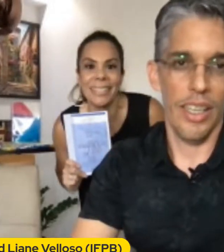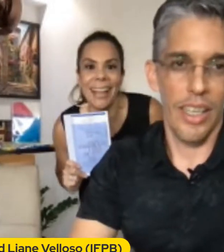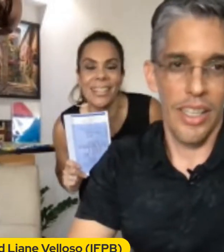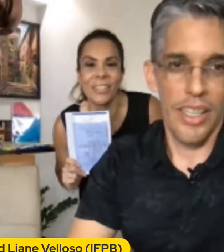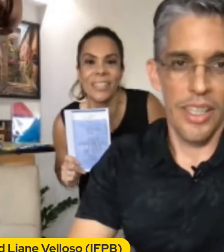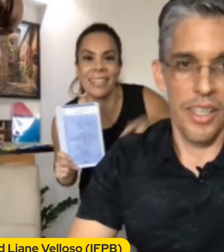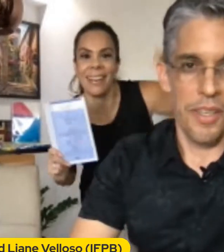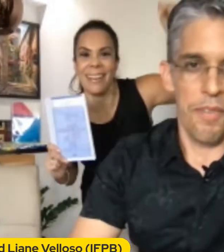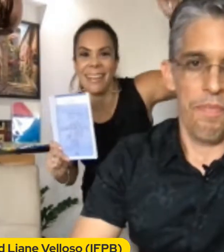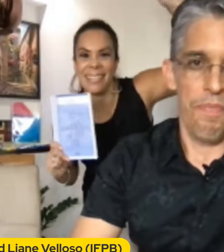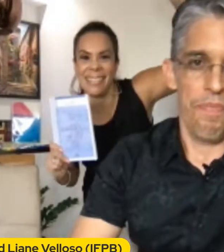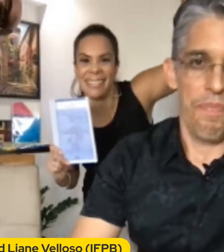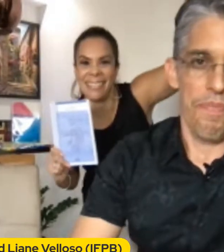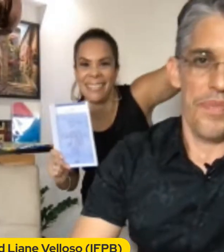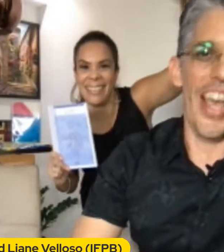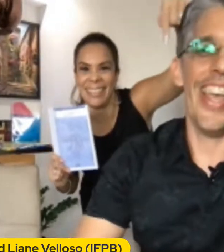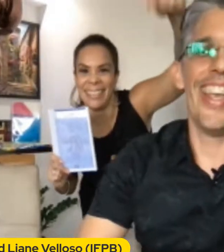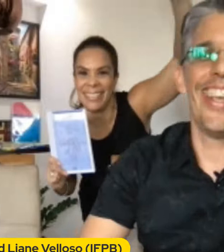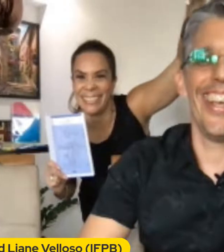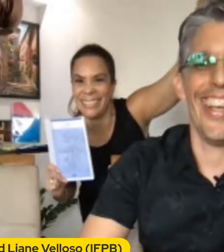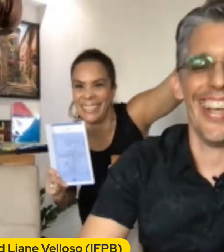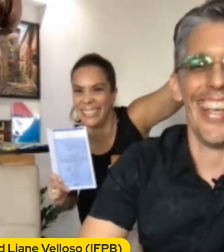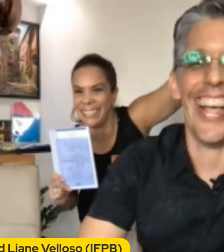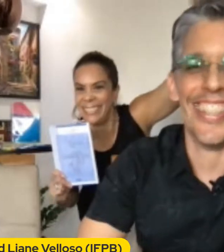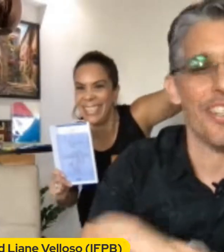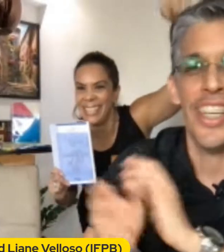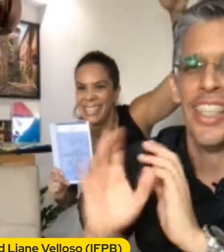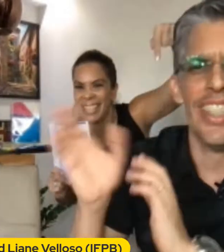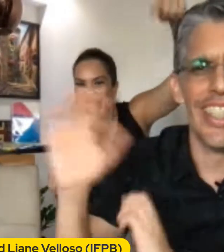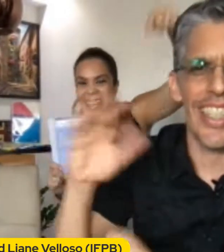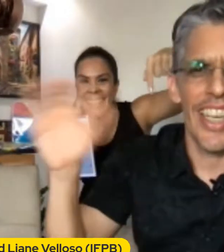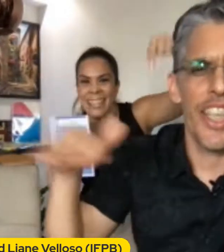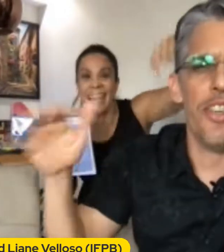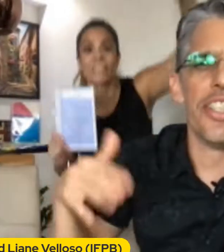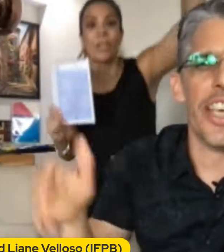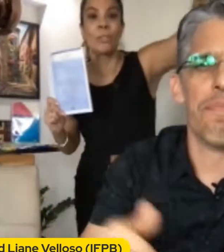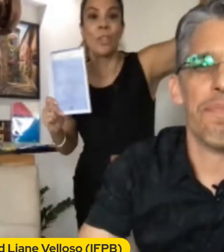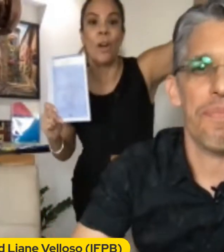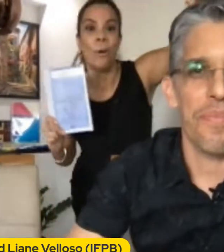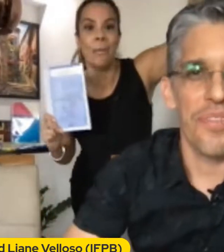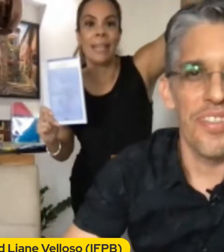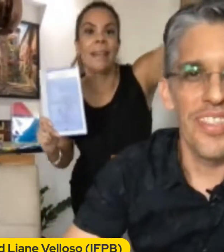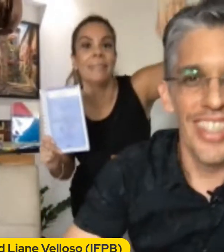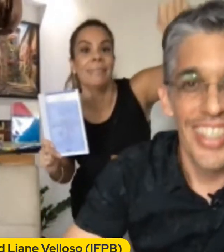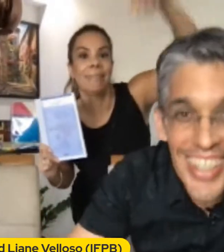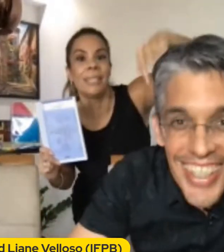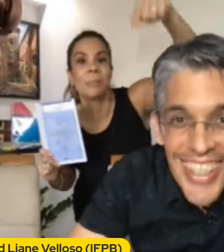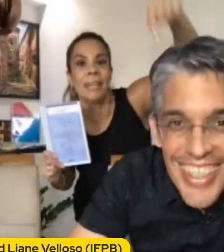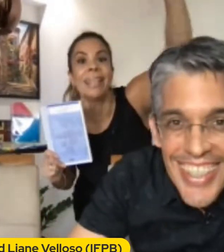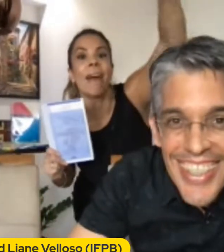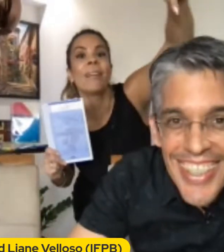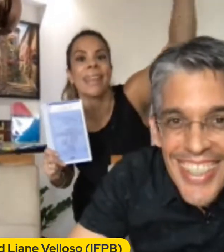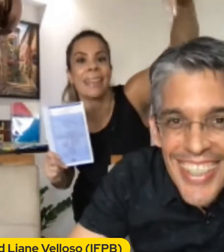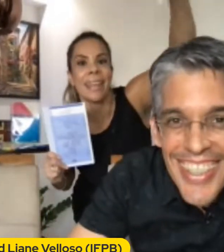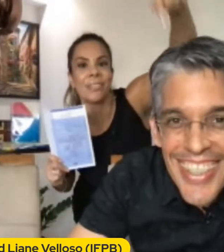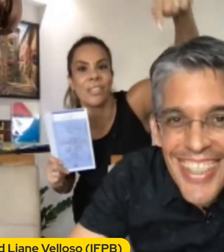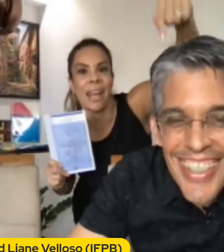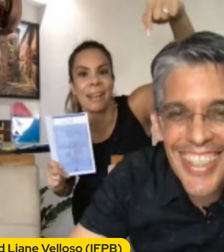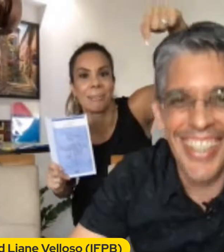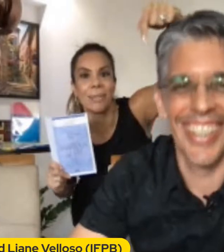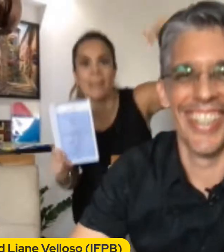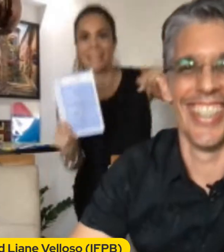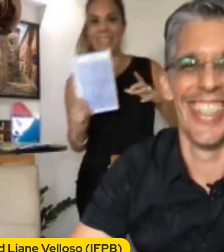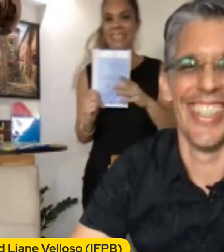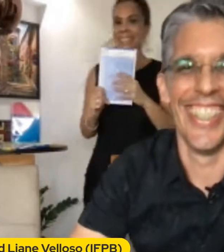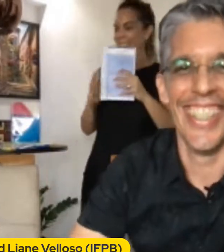the organizers is yeah, so this guy here. He's so tall. My God, this one. Yeah, okay, thank you,